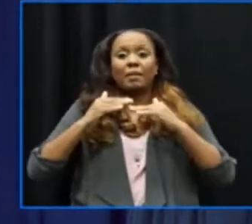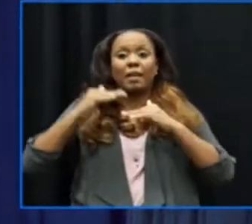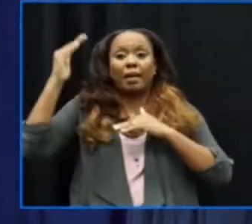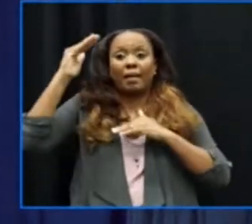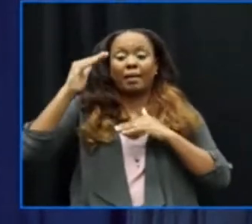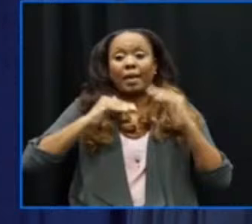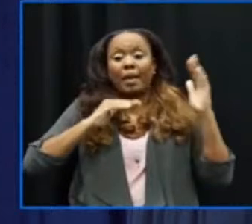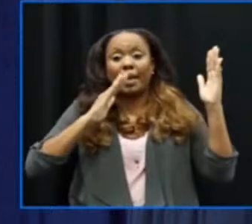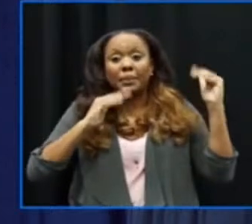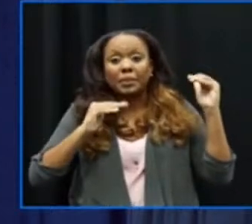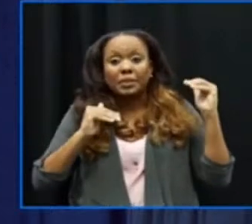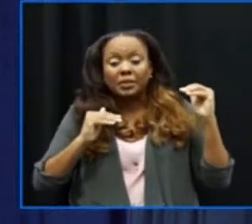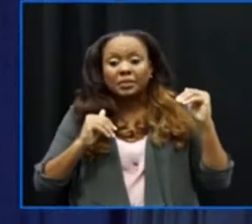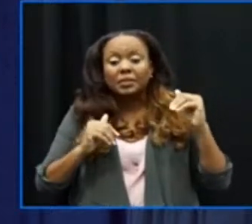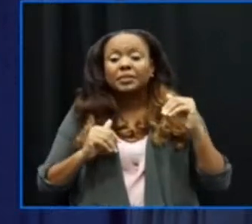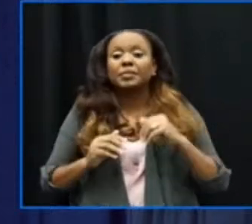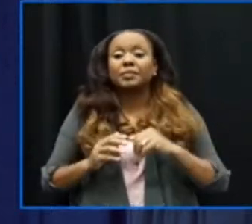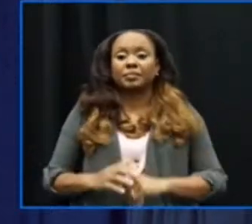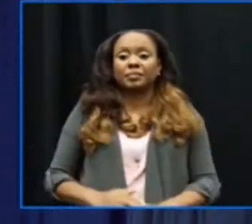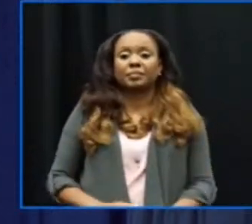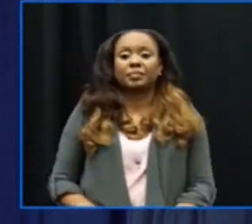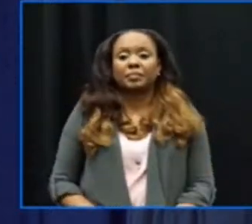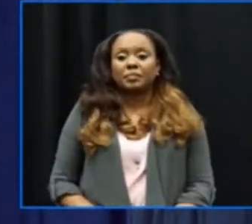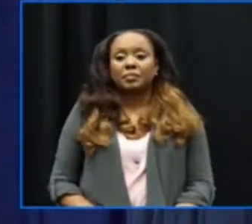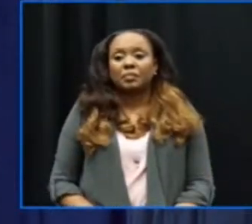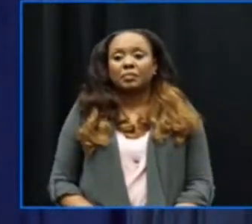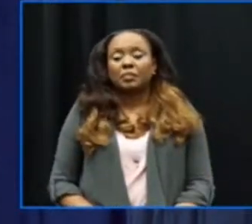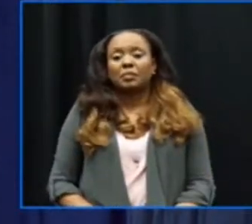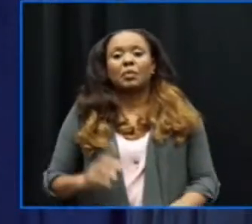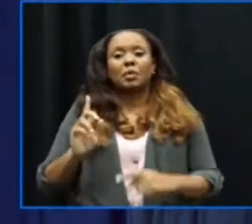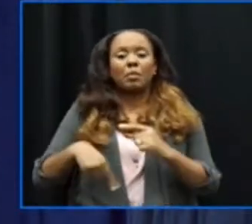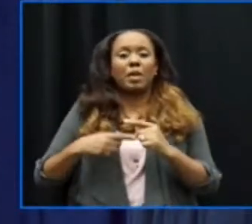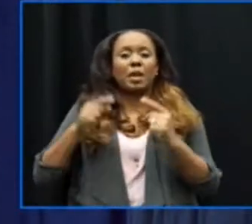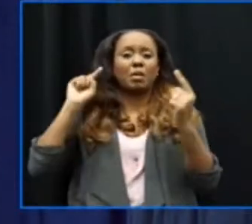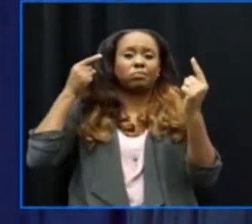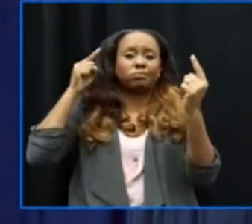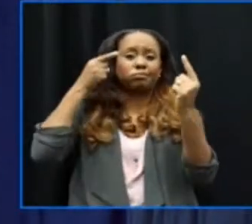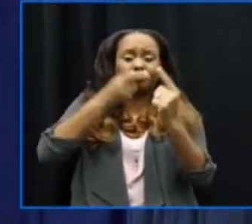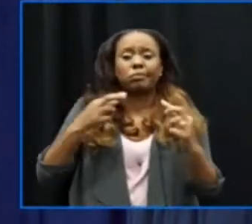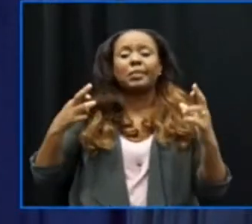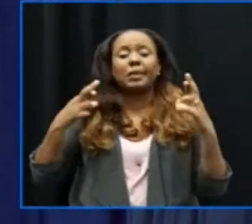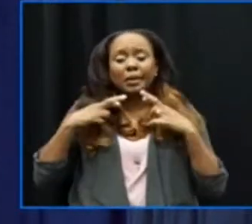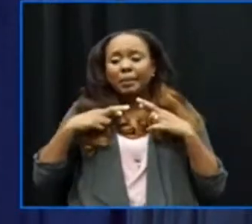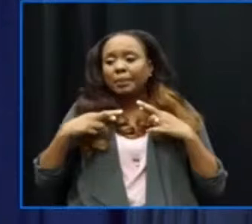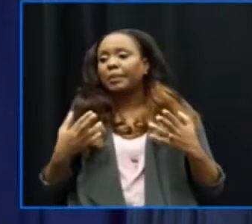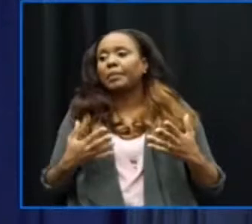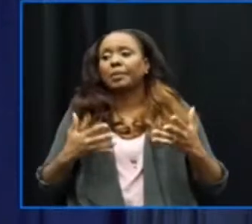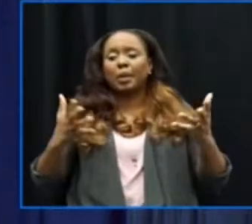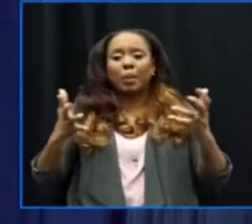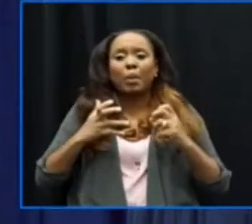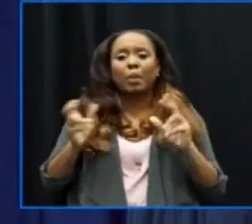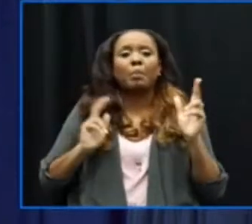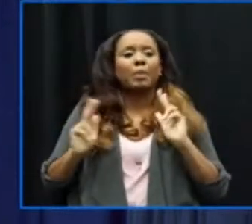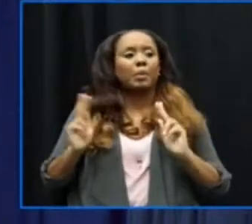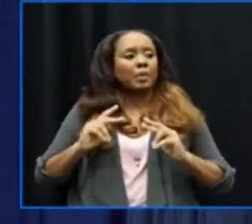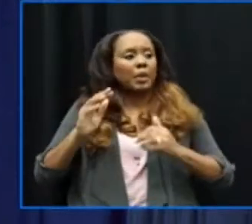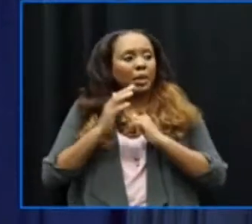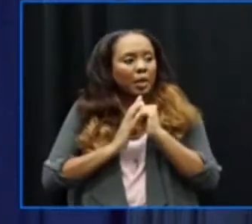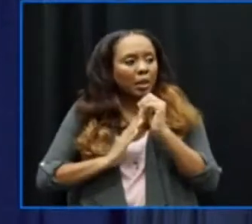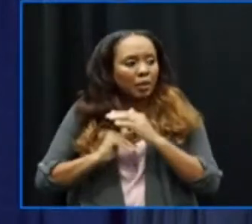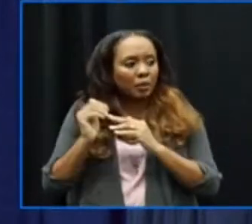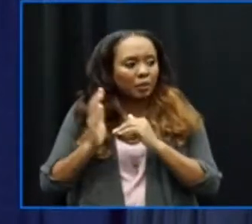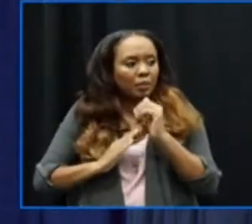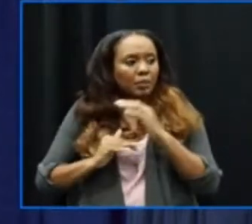a result of a lower expectation when they reach that time of retirement, whatever it is then. So I just want